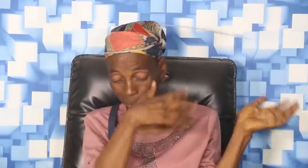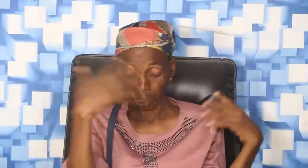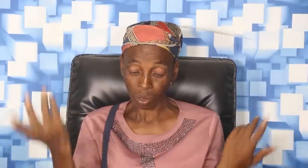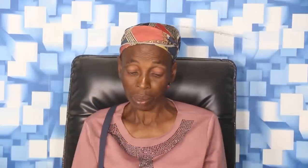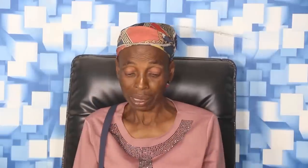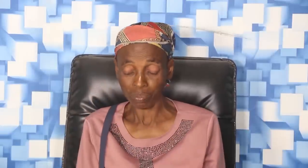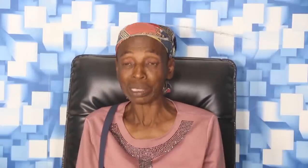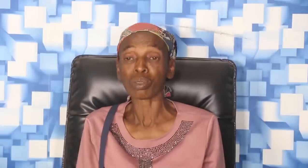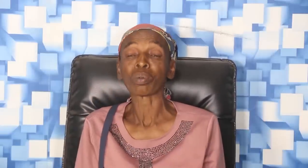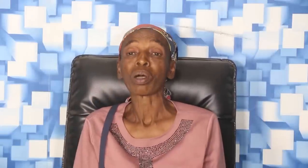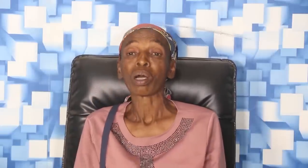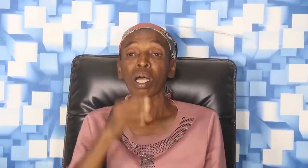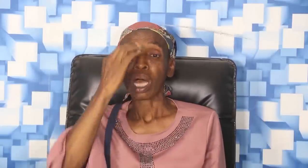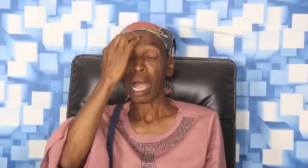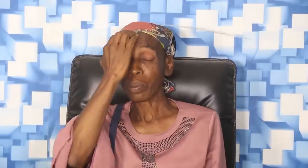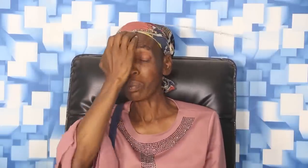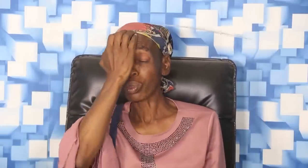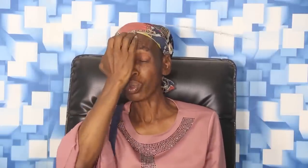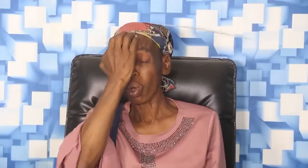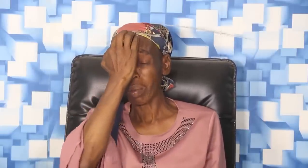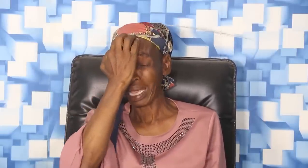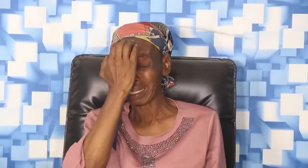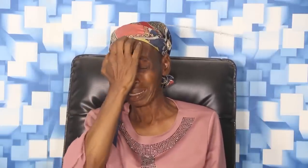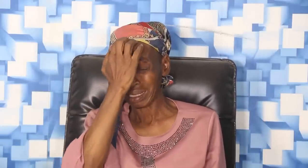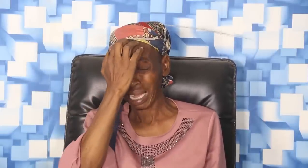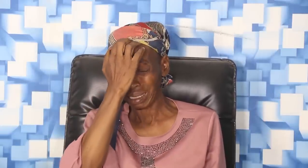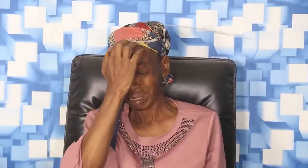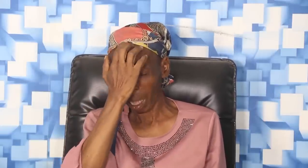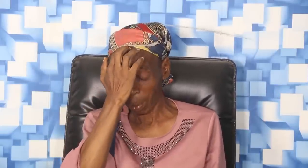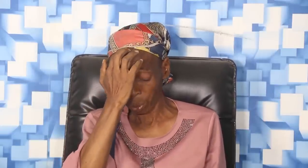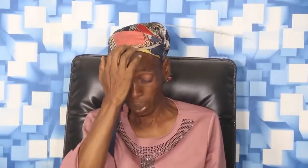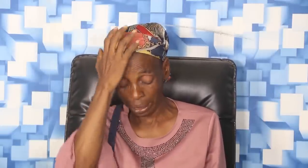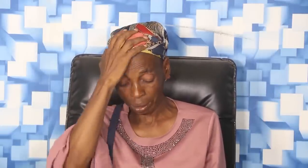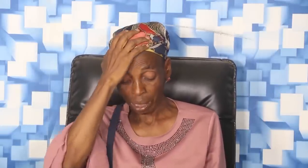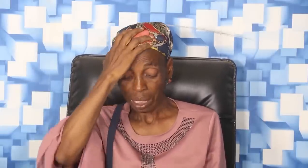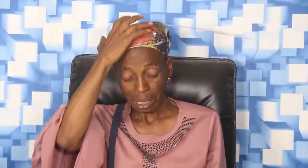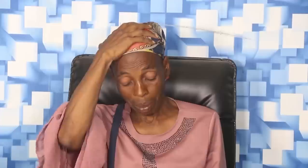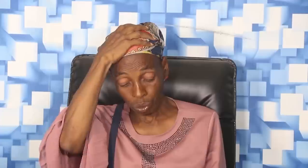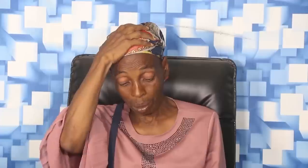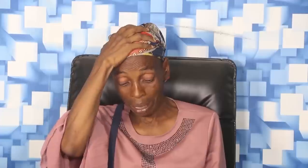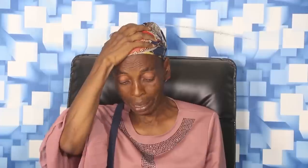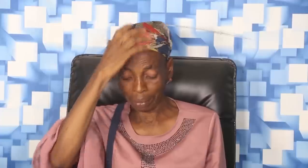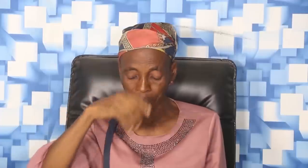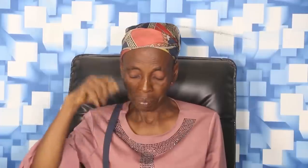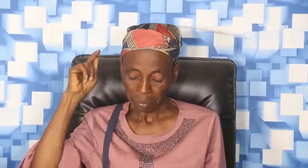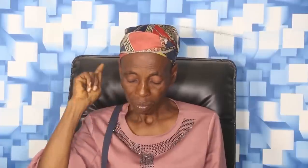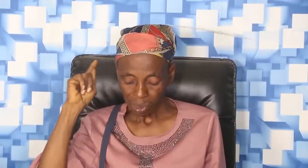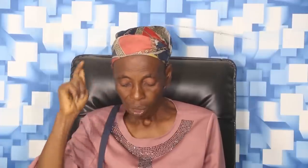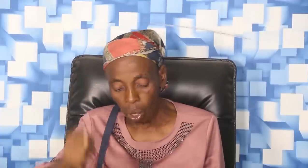the mantle, okay. And somebody had picked it up. I put the mantle on my head inside the cap I was wearing. The mantle remained